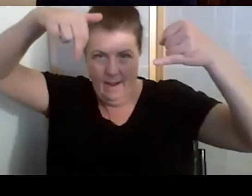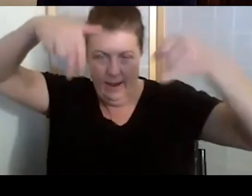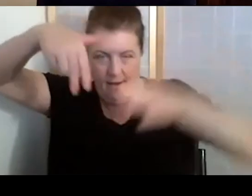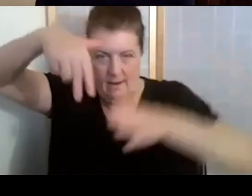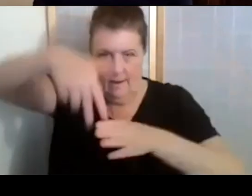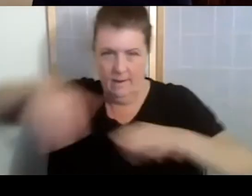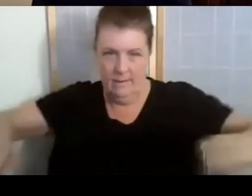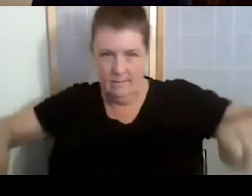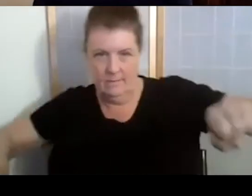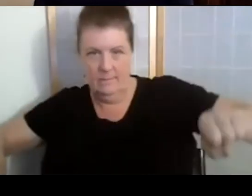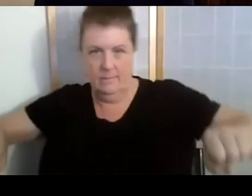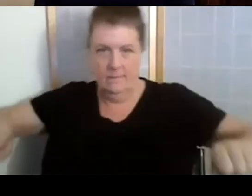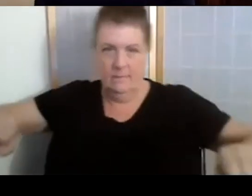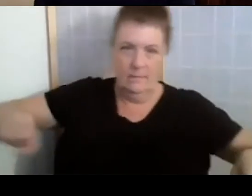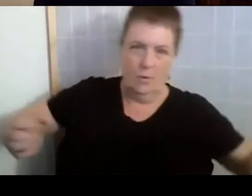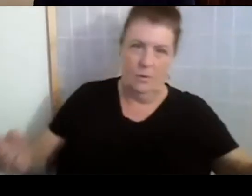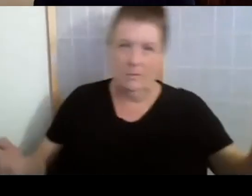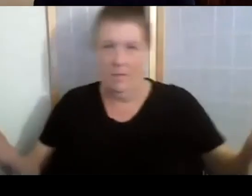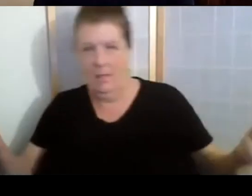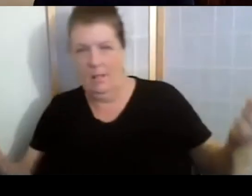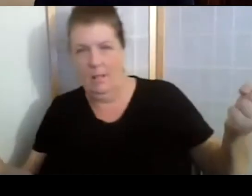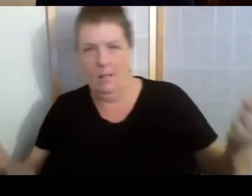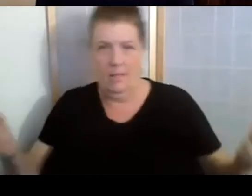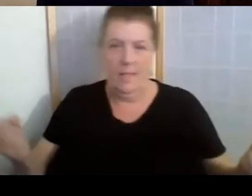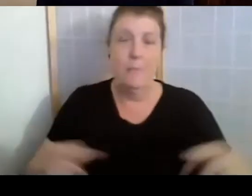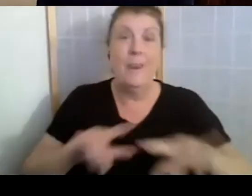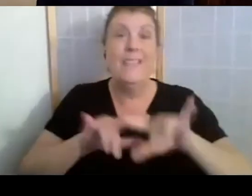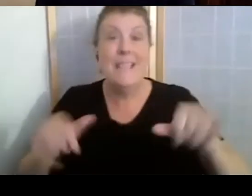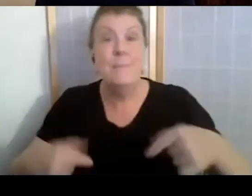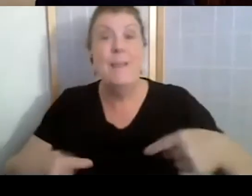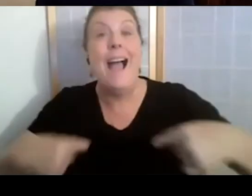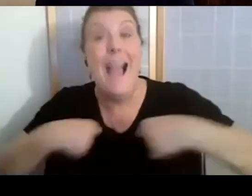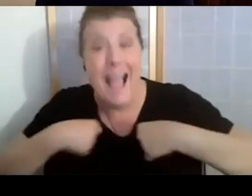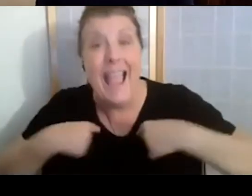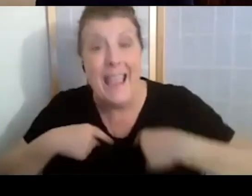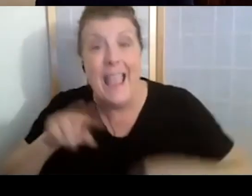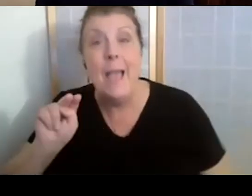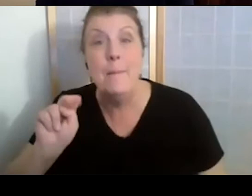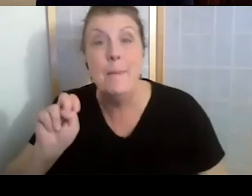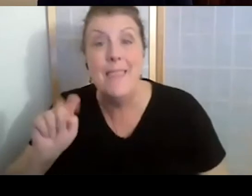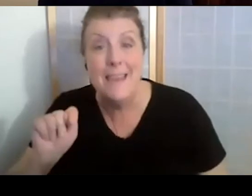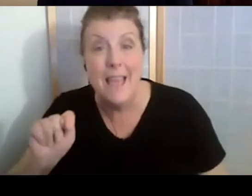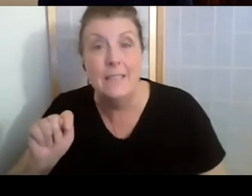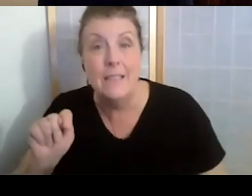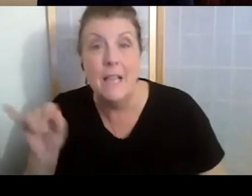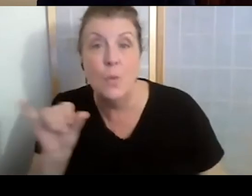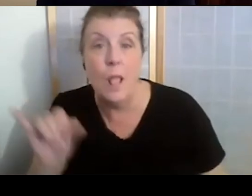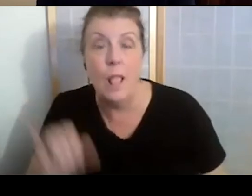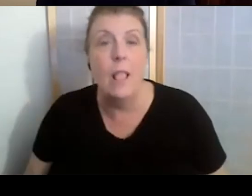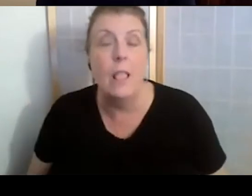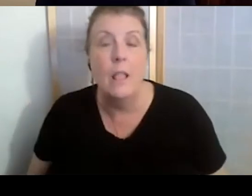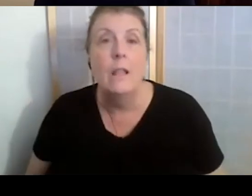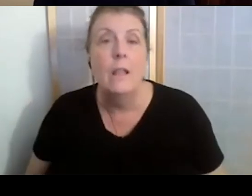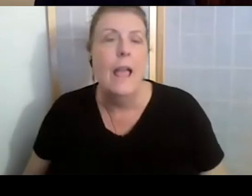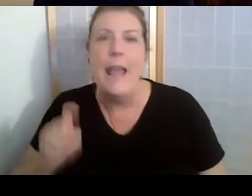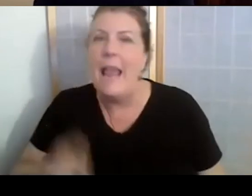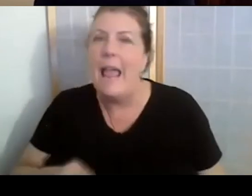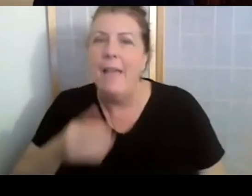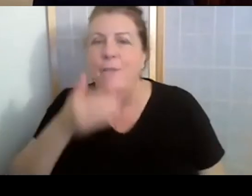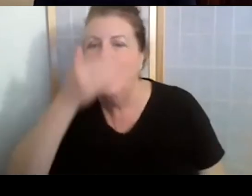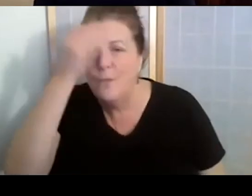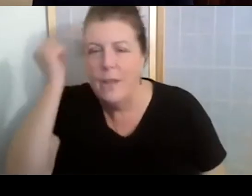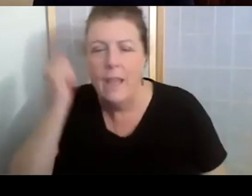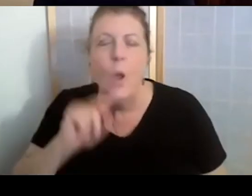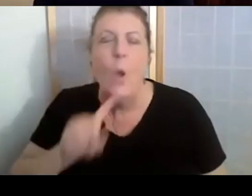off of the wire. And I have to forget this every time. When my wife and I had our